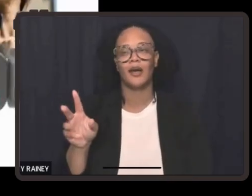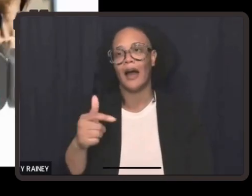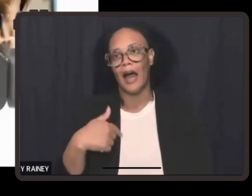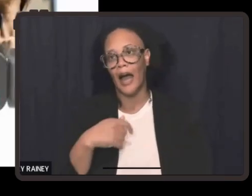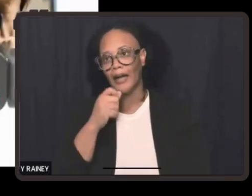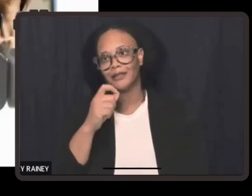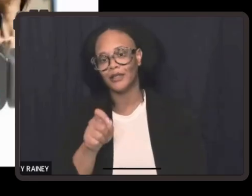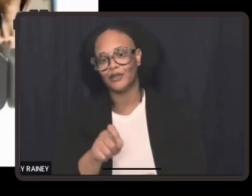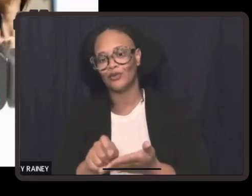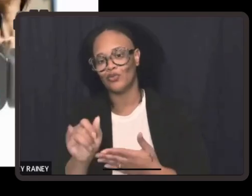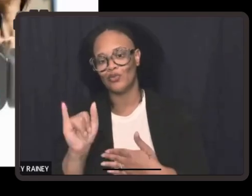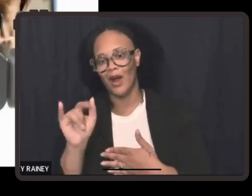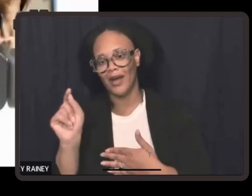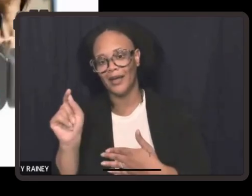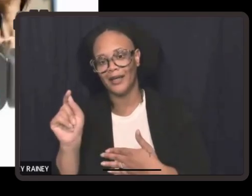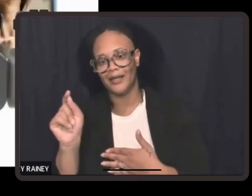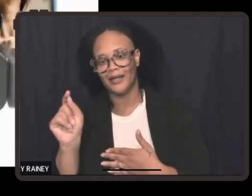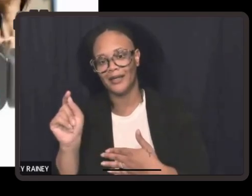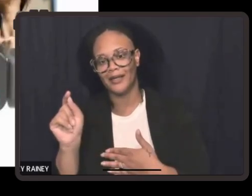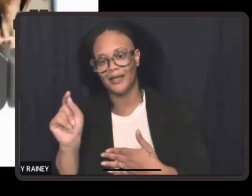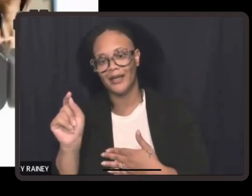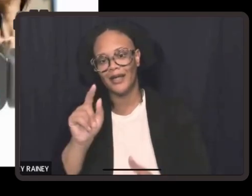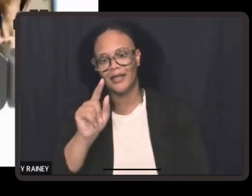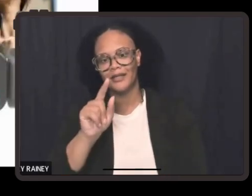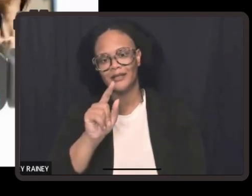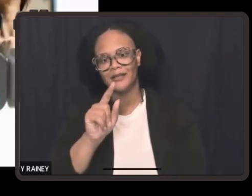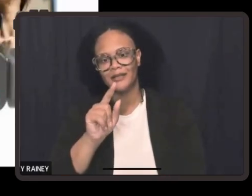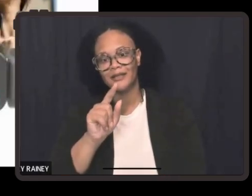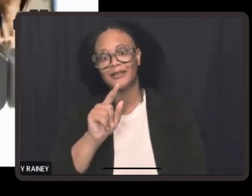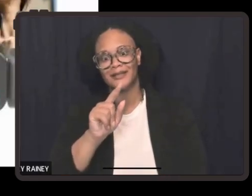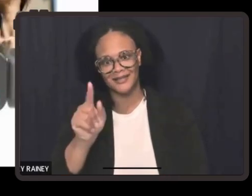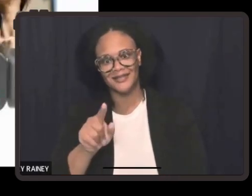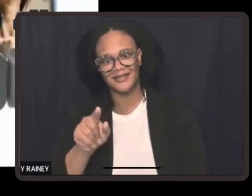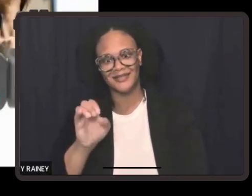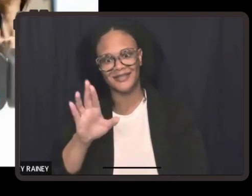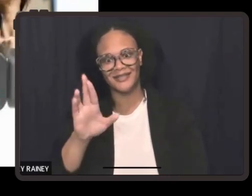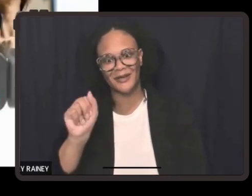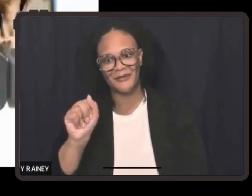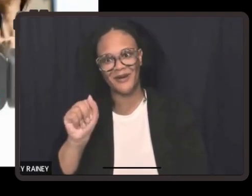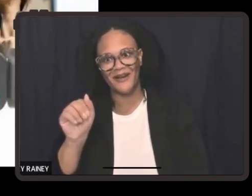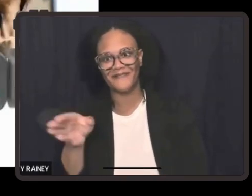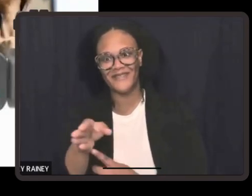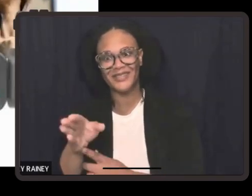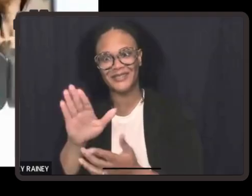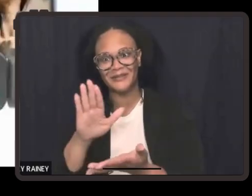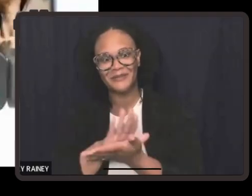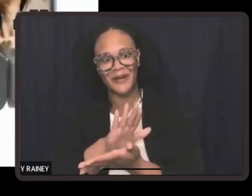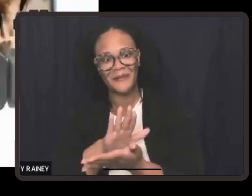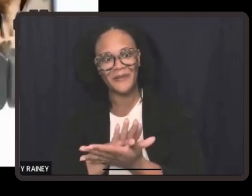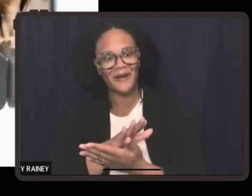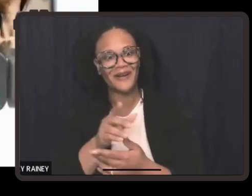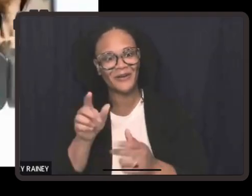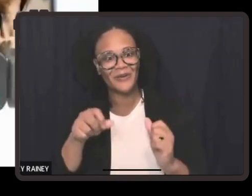not somebody else wrote the main bits of it, but it's a nice summary, and there's some nice